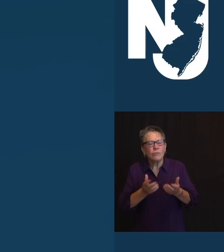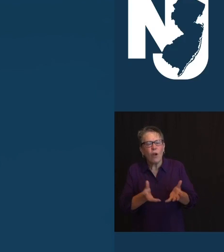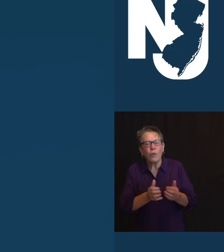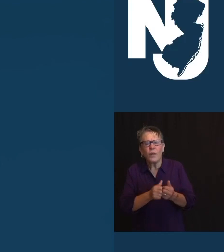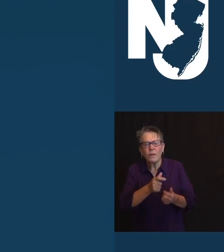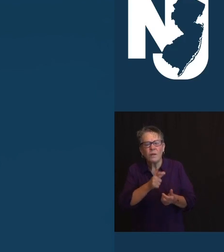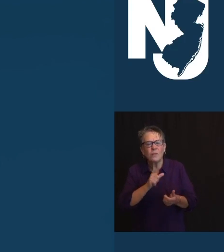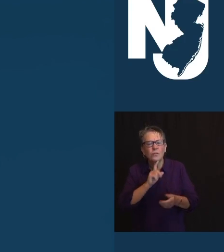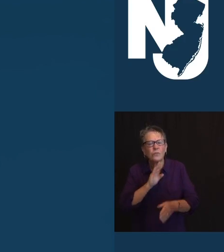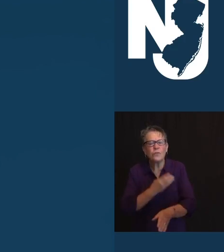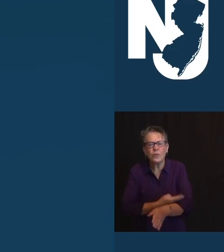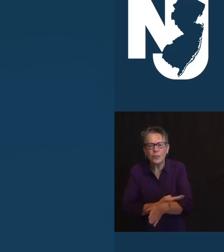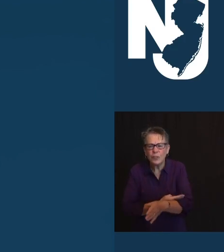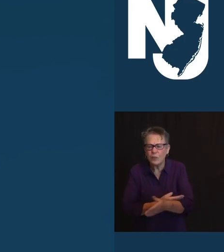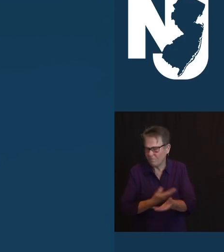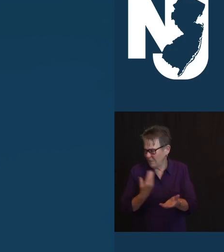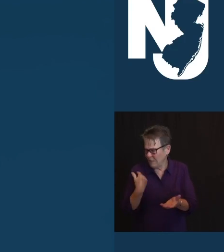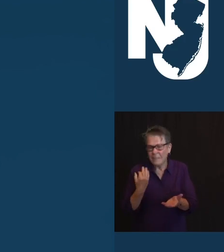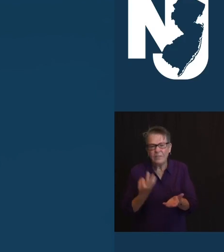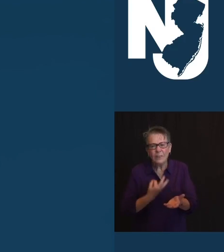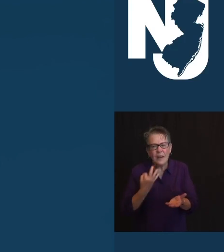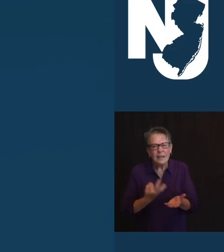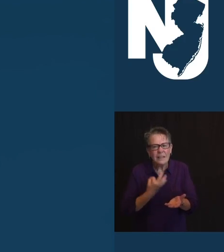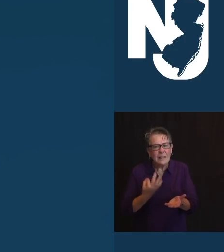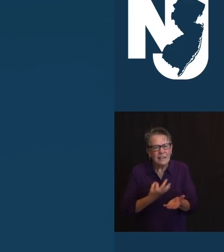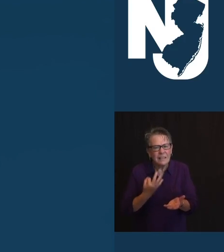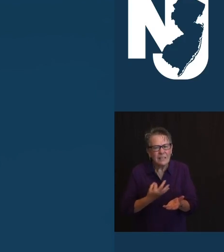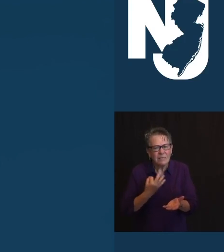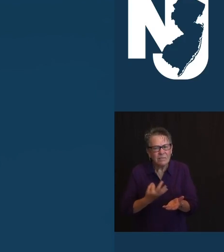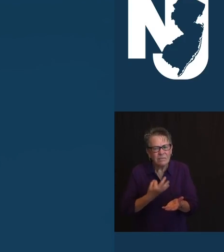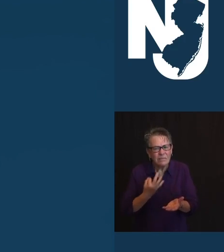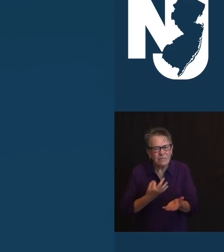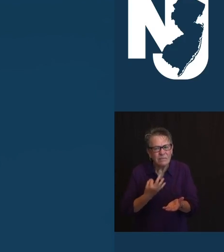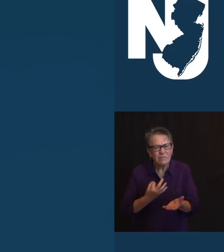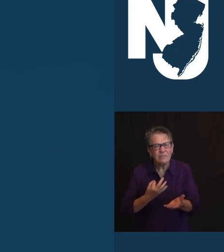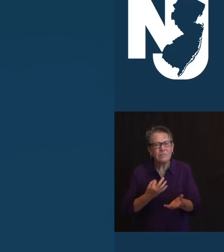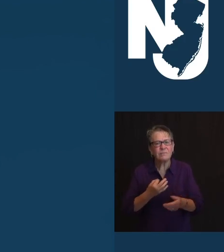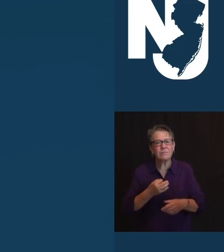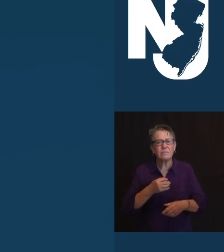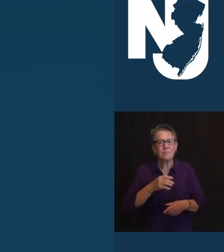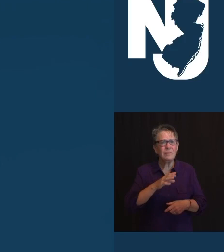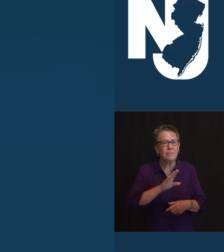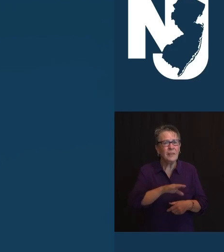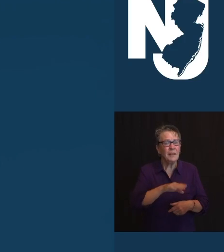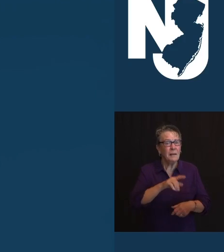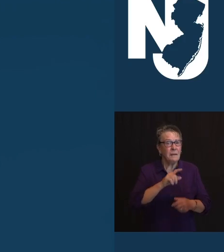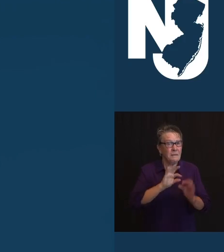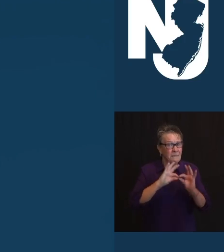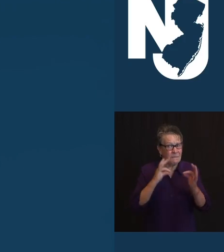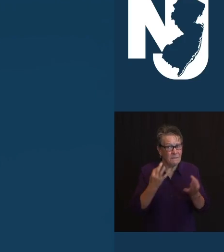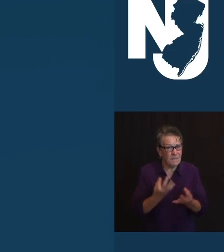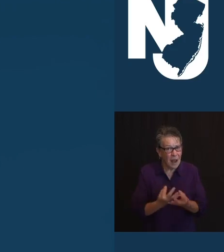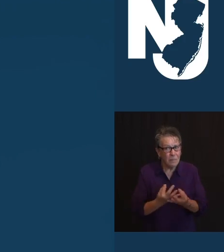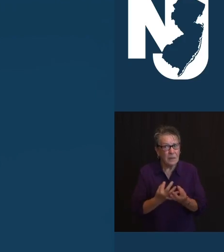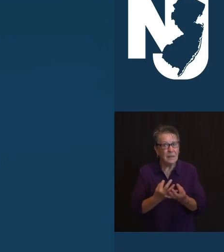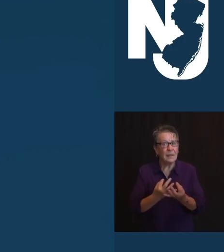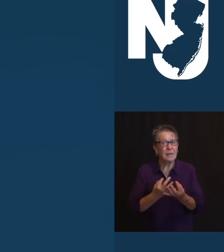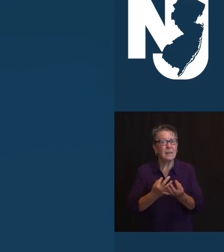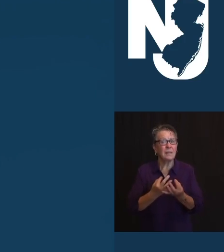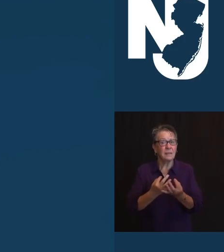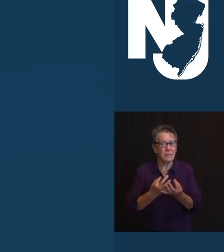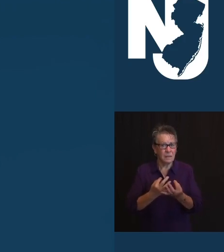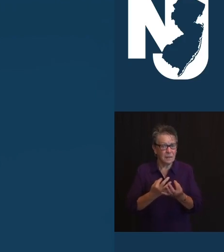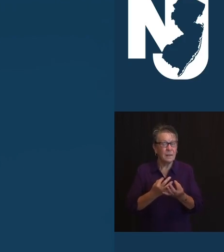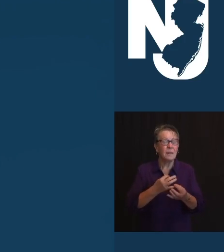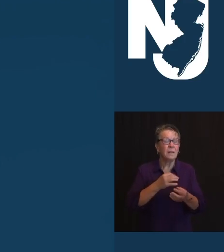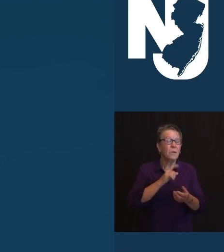have been more, each of them had COVID, and it was not kind to them, so keep them in your prayers. He's also survived by his son John and his wife Faith.